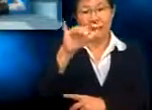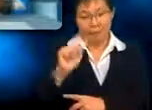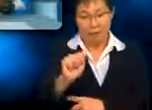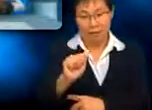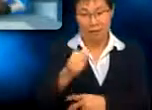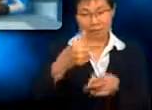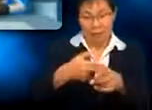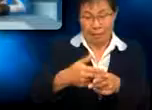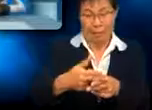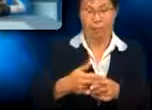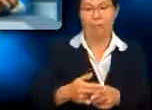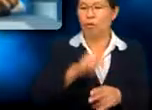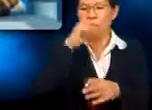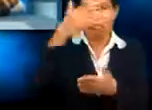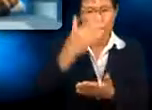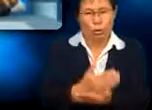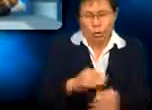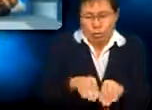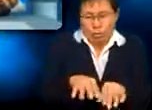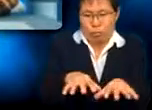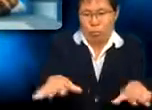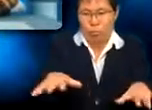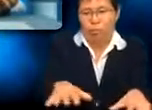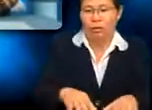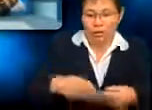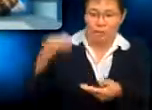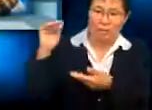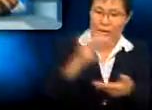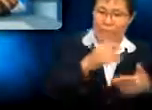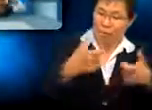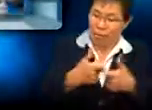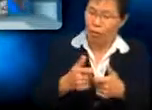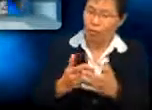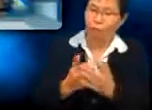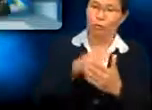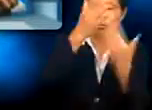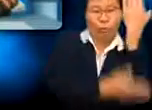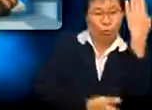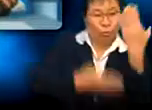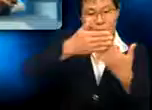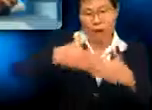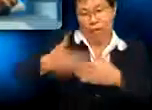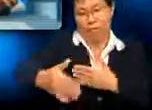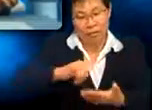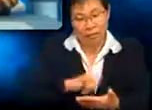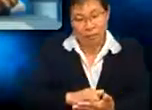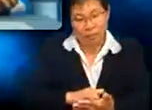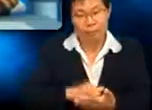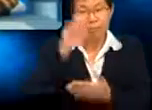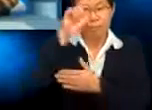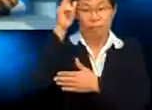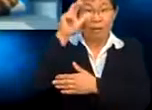And there was no stopping the expansion of the supply of electricity throughout the country after that.